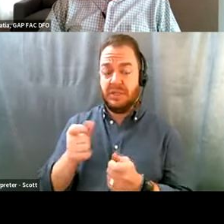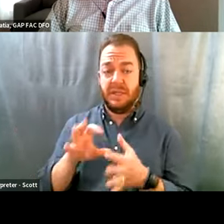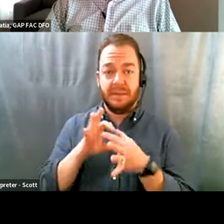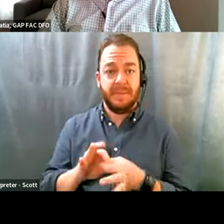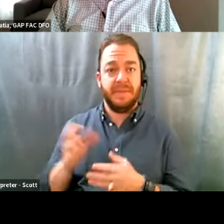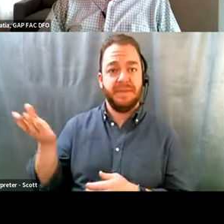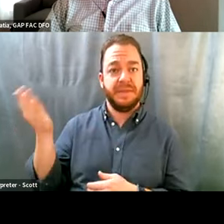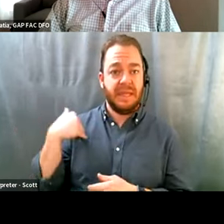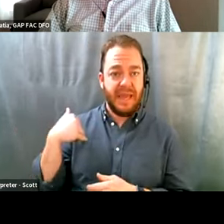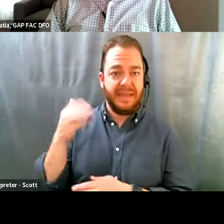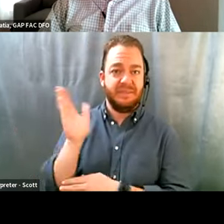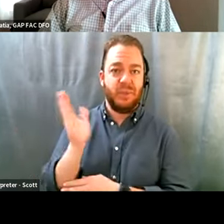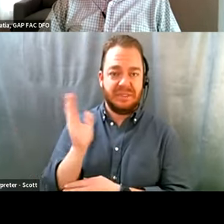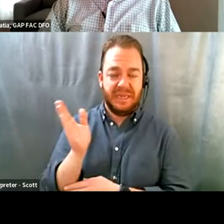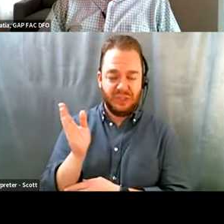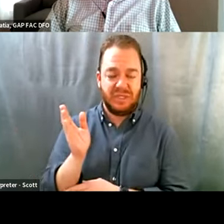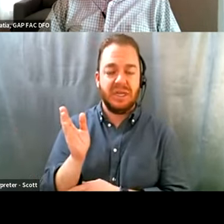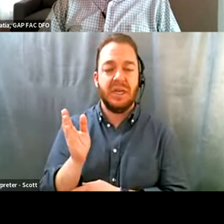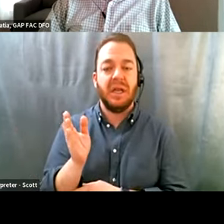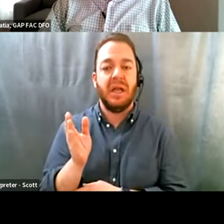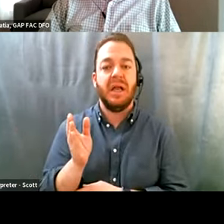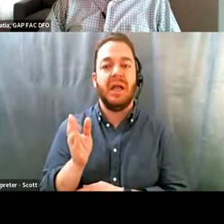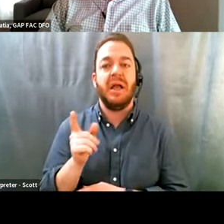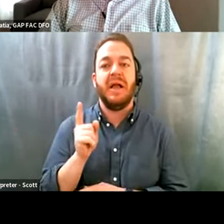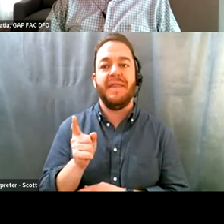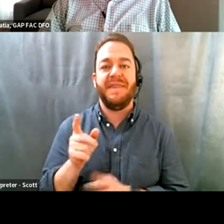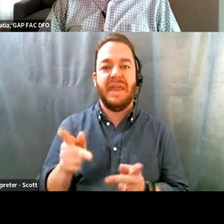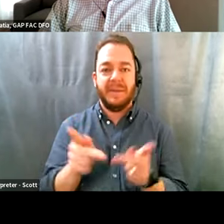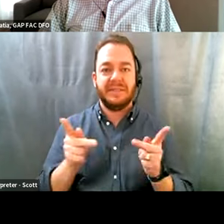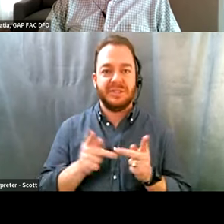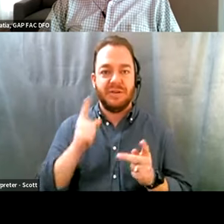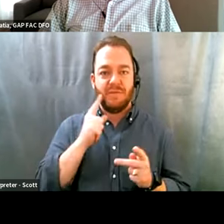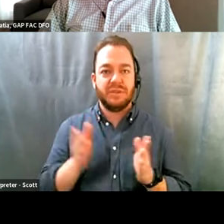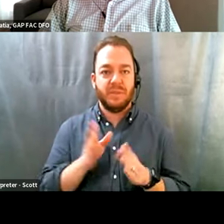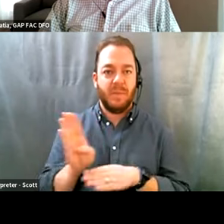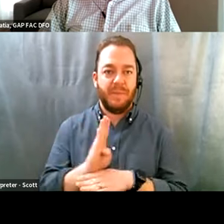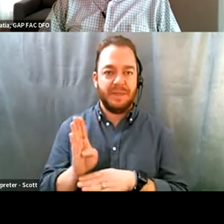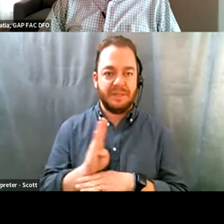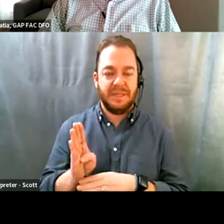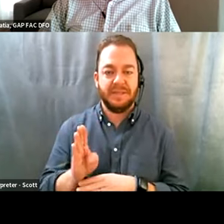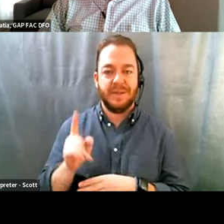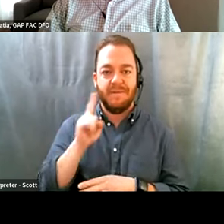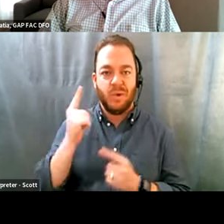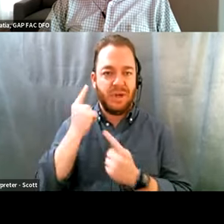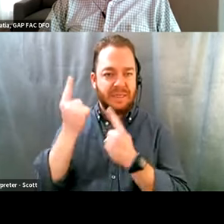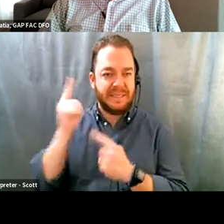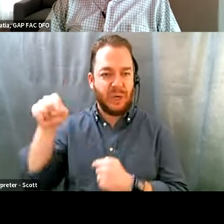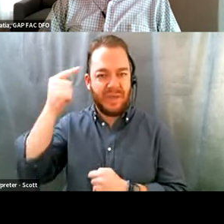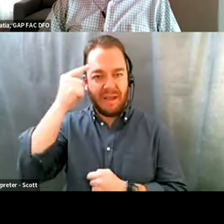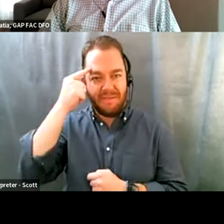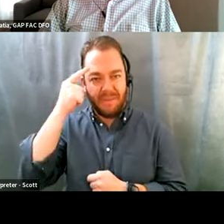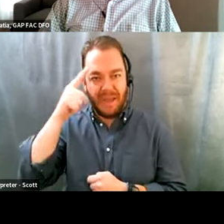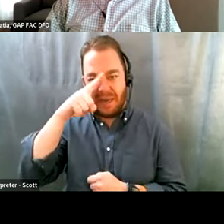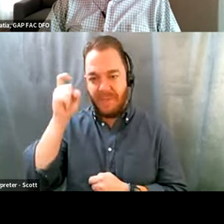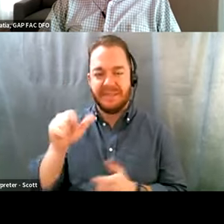last, you know, presentation is the convincing of small businesses to consider the government, because it is